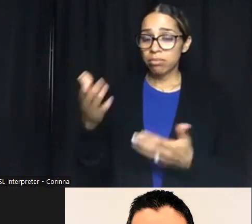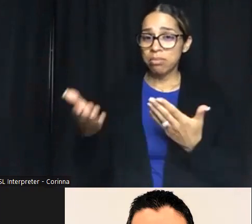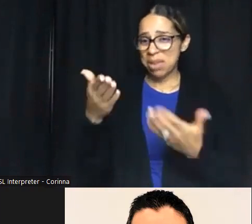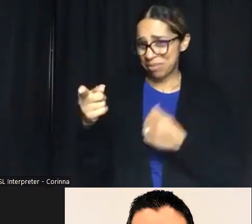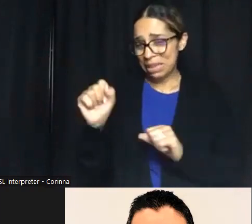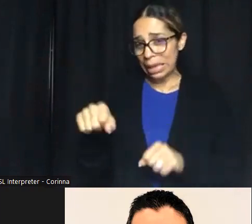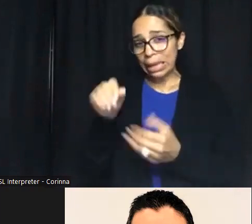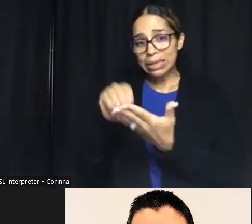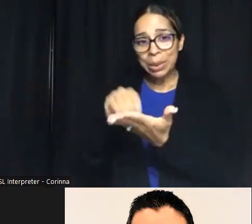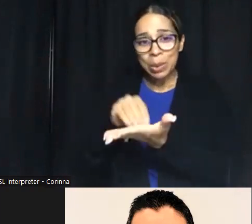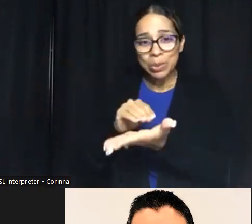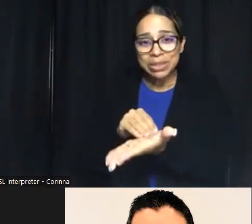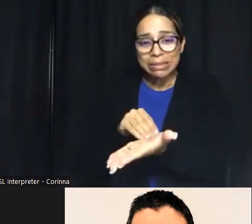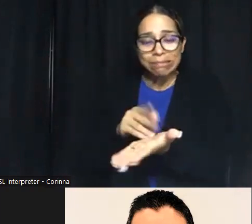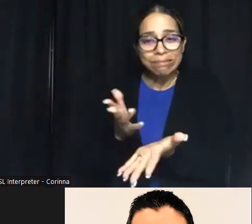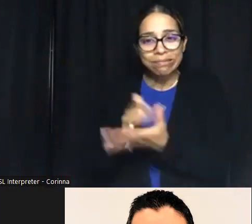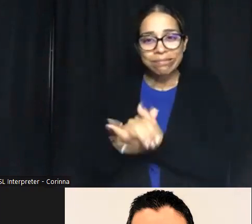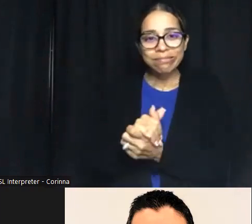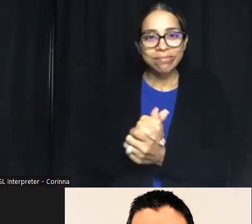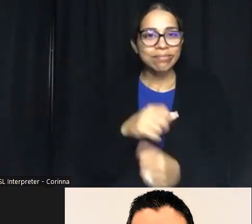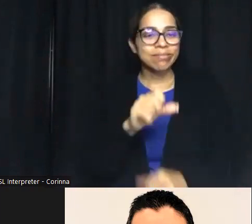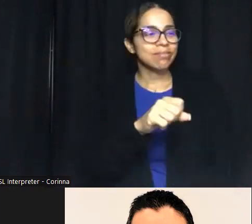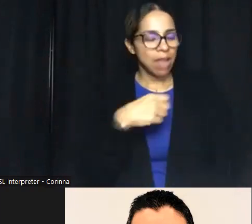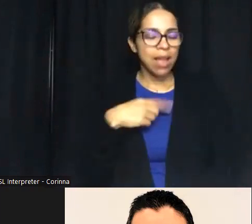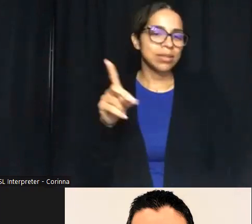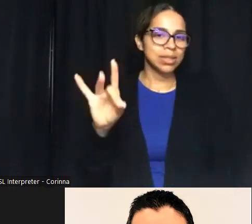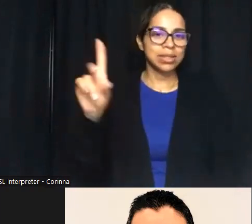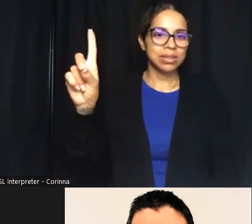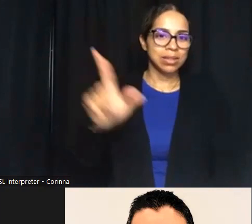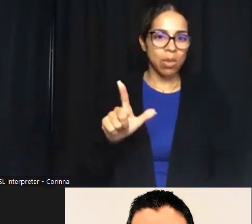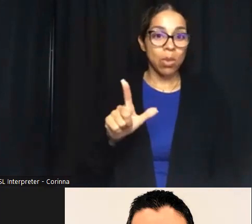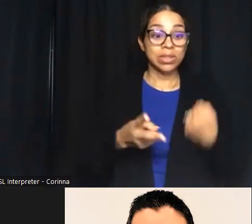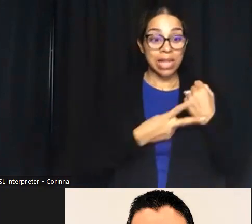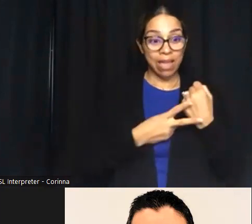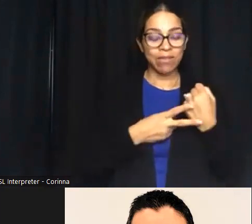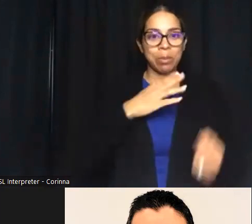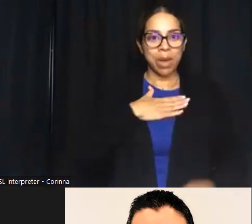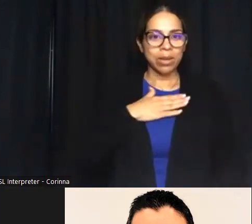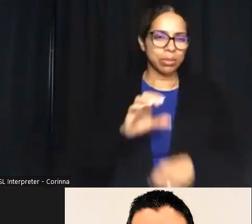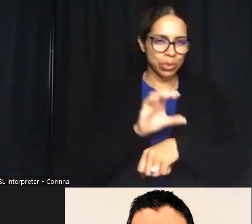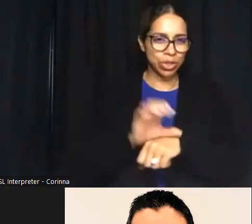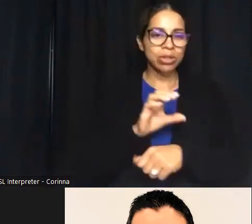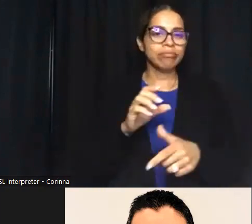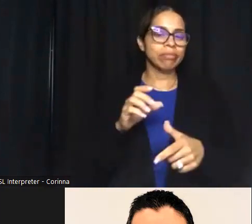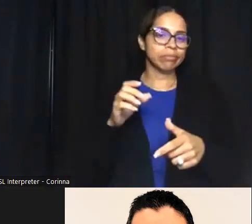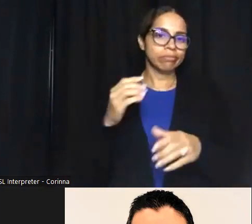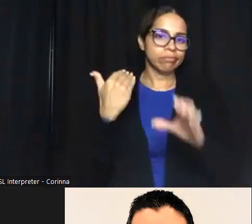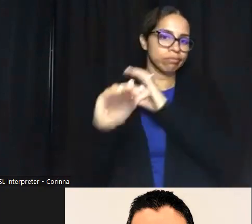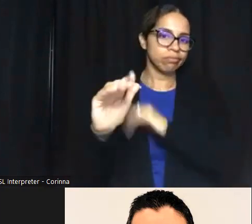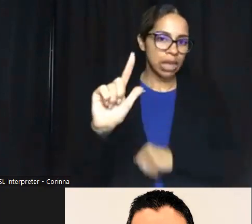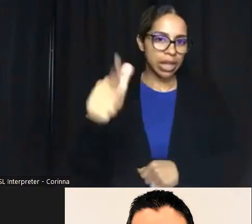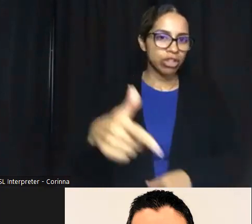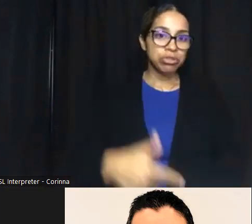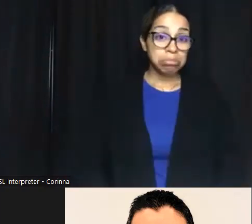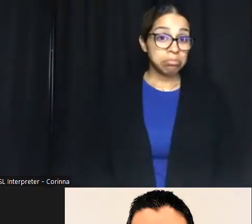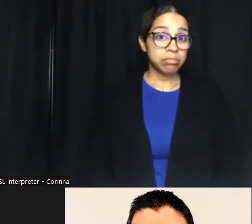else. Yeah, I was able to download it, so I can just save Okay. it to my desktop and then maybe send it to you later if that works. Okay, that's perfect.